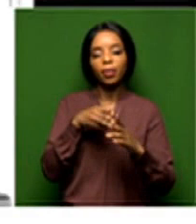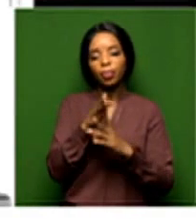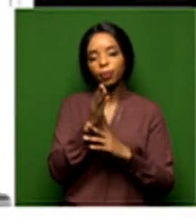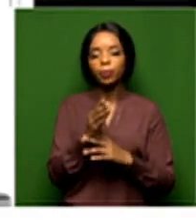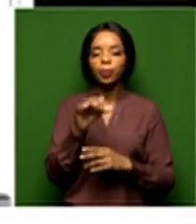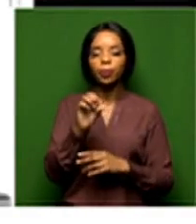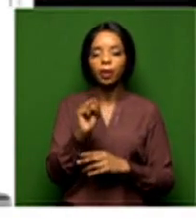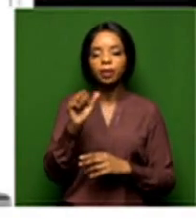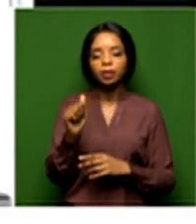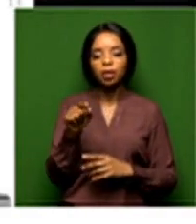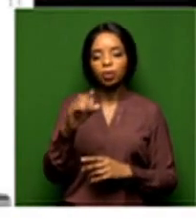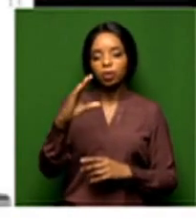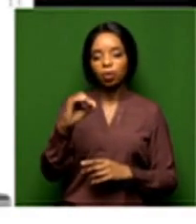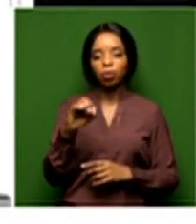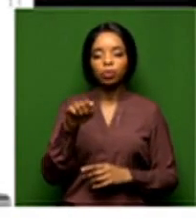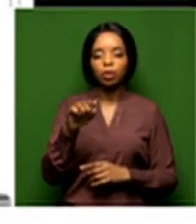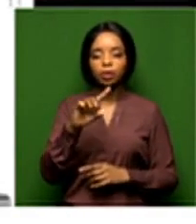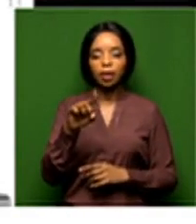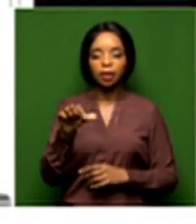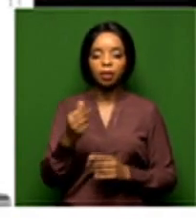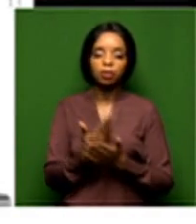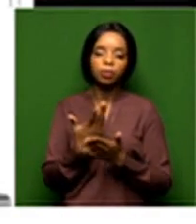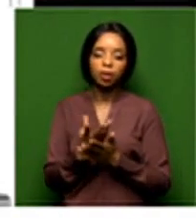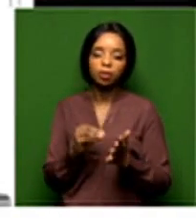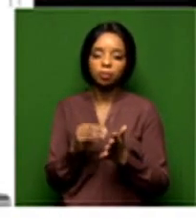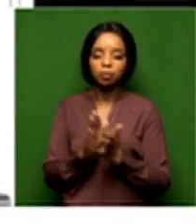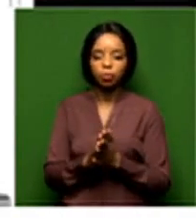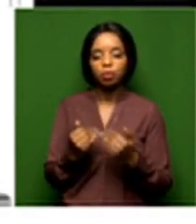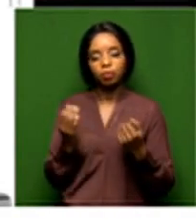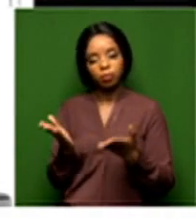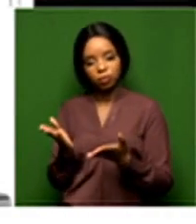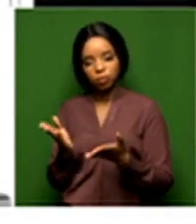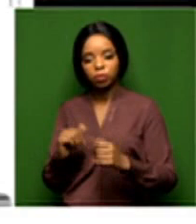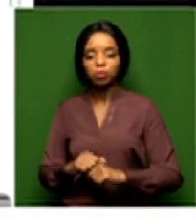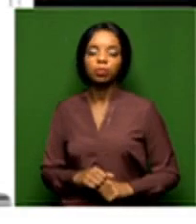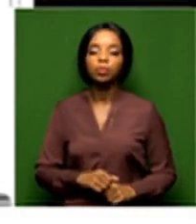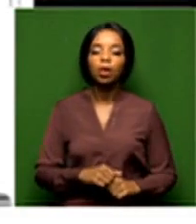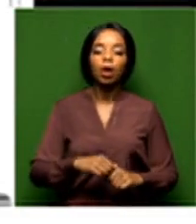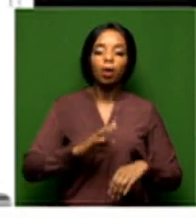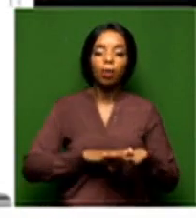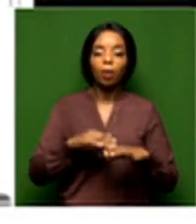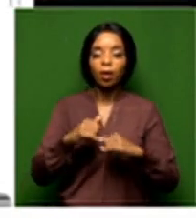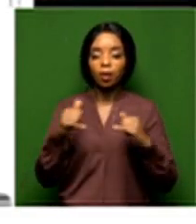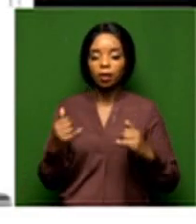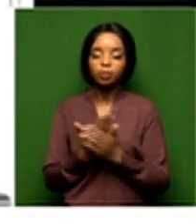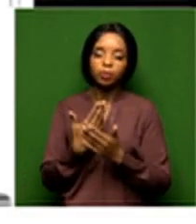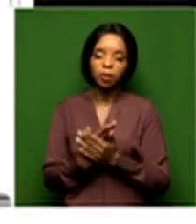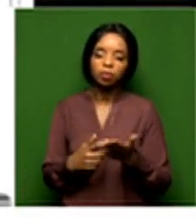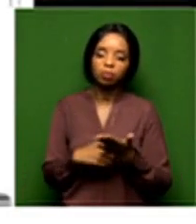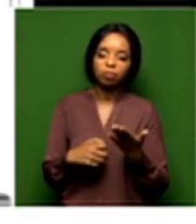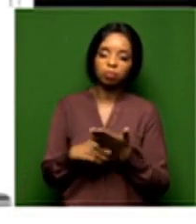www.drivethroughsa.co.za. That's where you can book your tickets. You can pay for your tickets on the site. The site will automatically send you your tickets. You can choose your